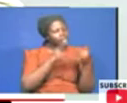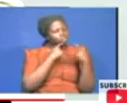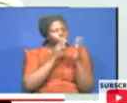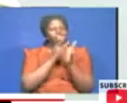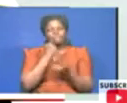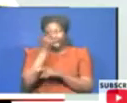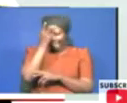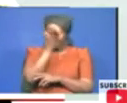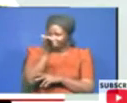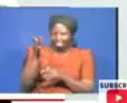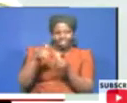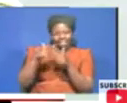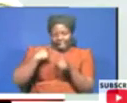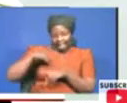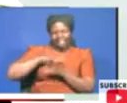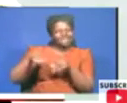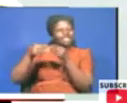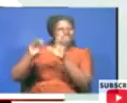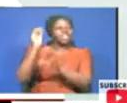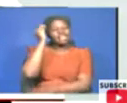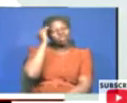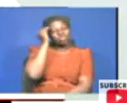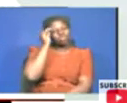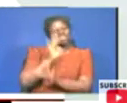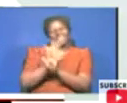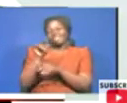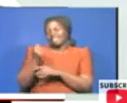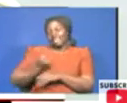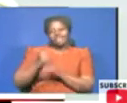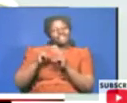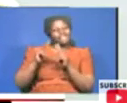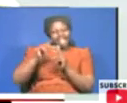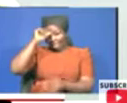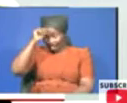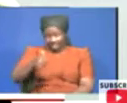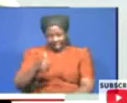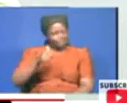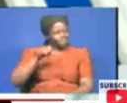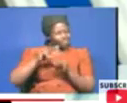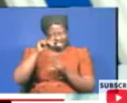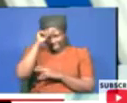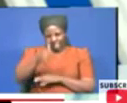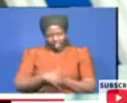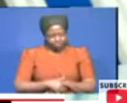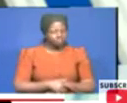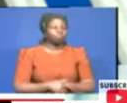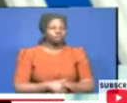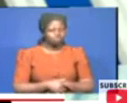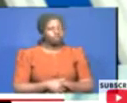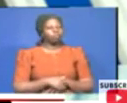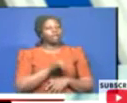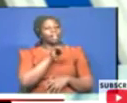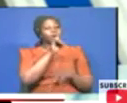then we give them education. Yeah. And in fact, these girls are very clever, bright. They're very bright. You know, what you're seeing as